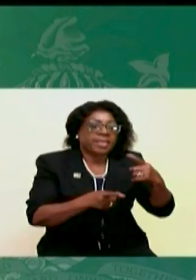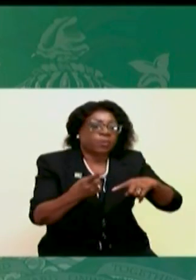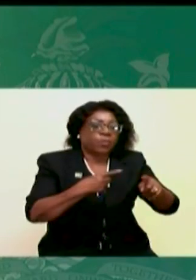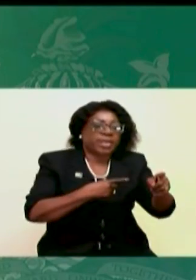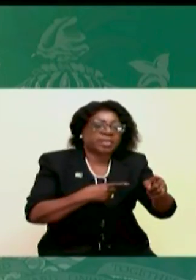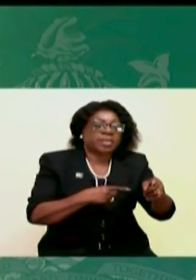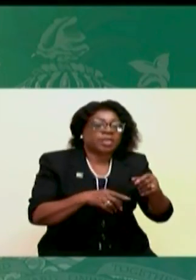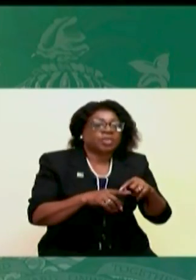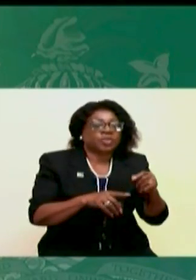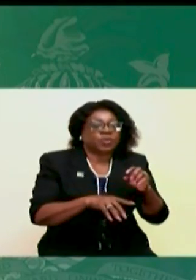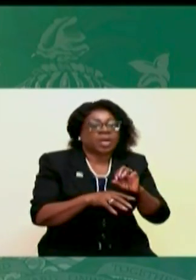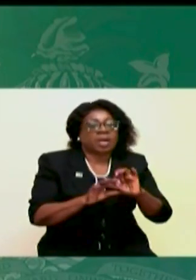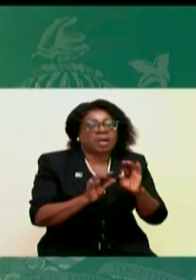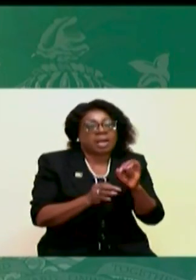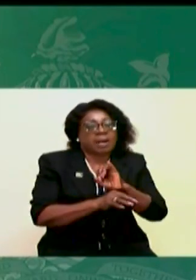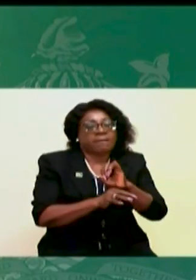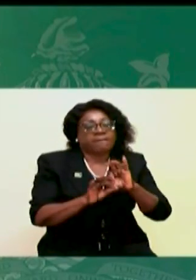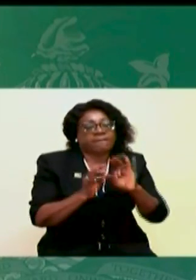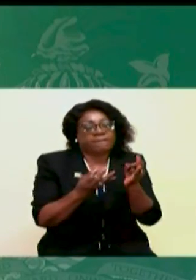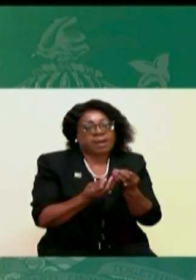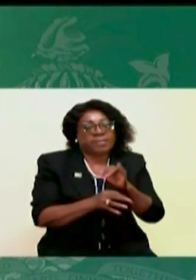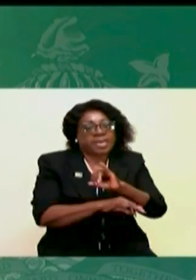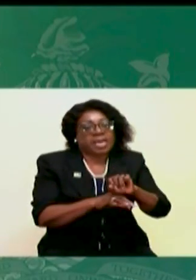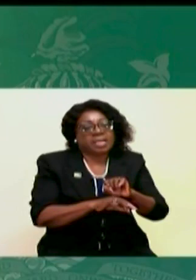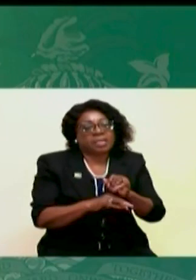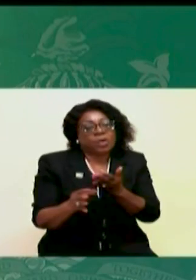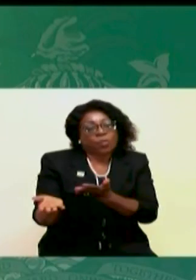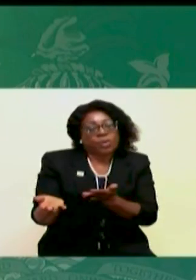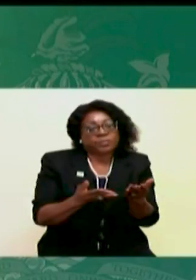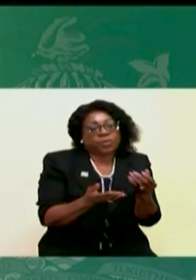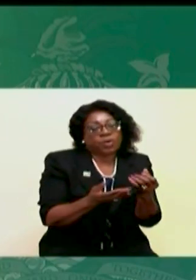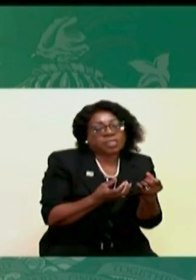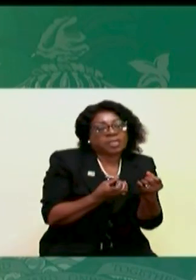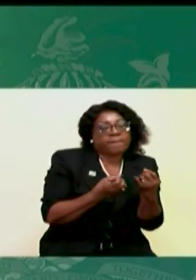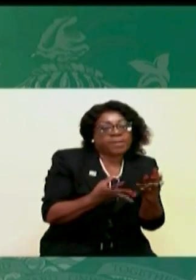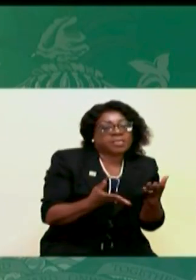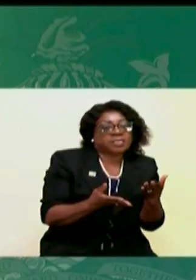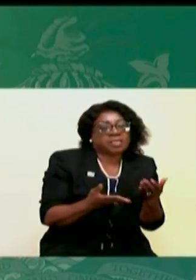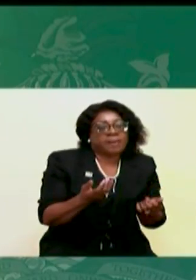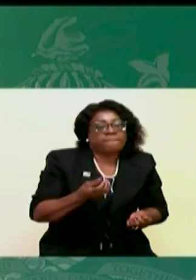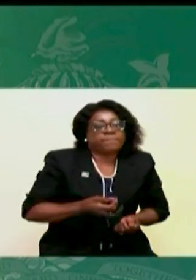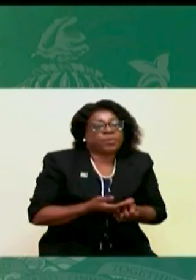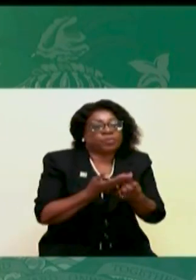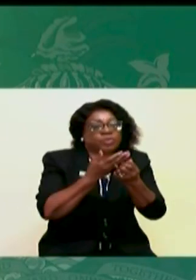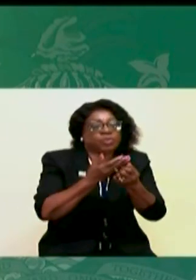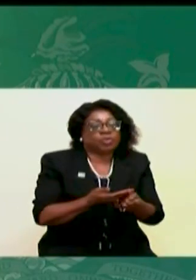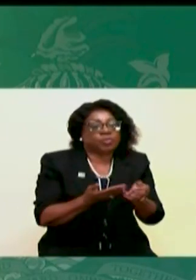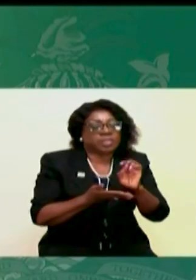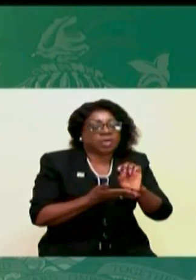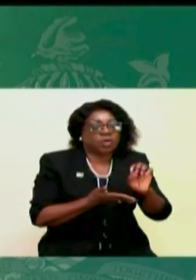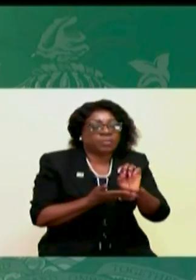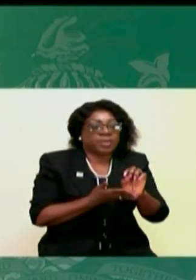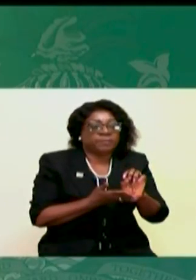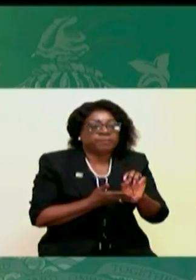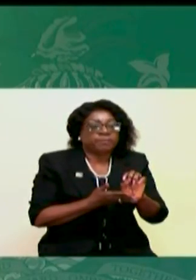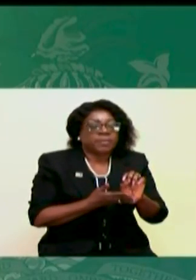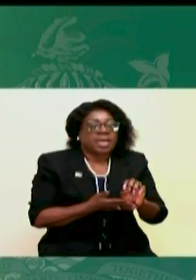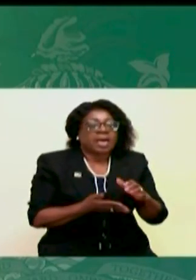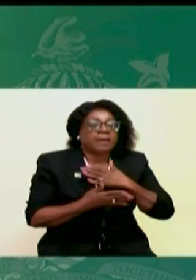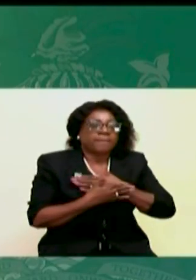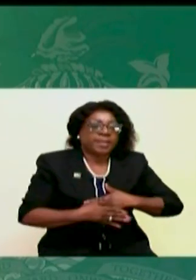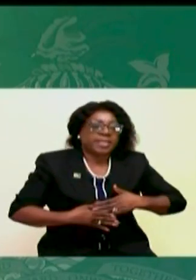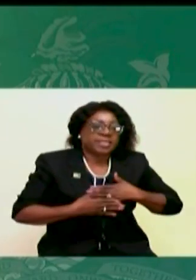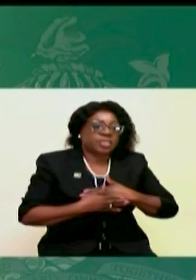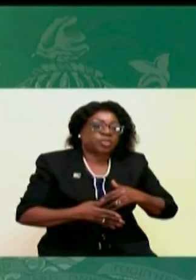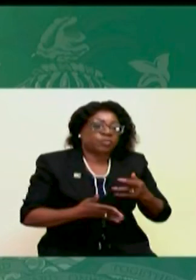reprieve from the capital, which brought a much needed boost to those economies. I am pleased to report that